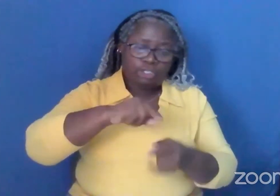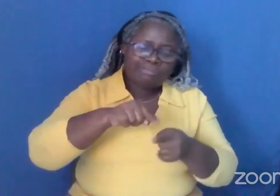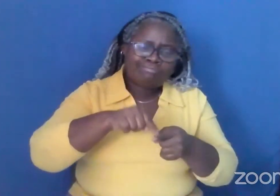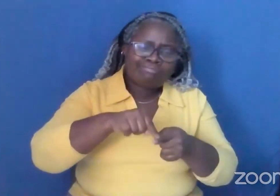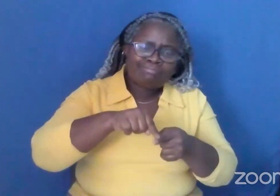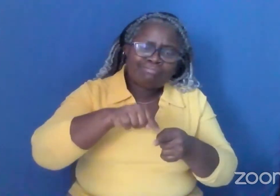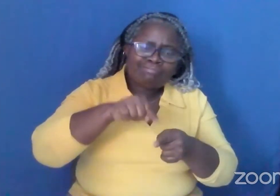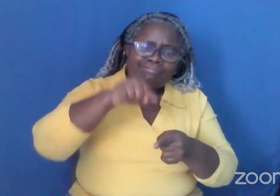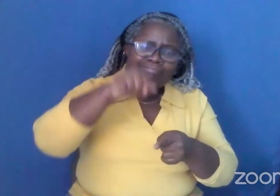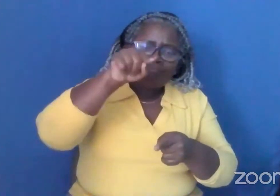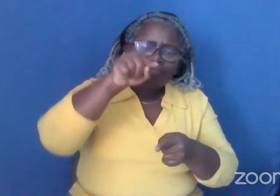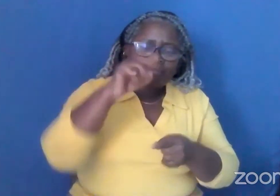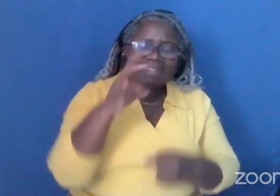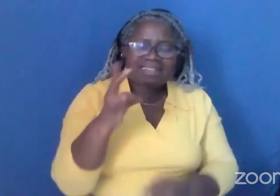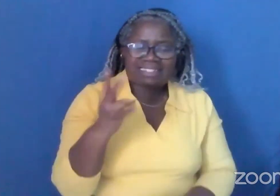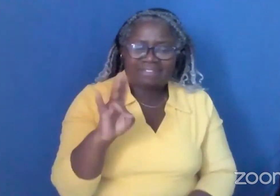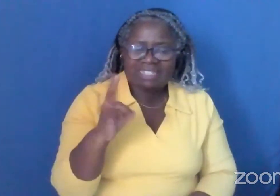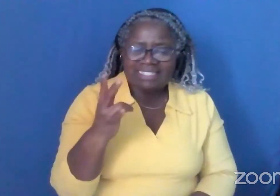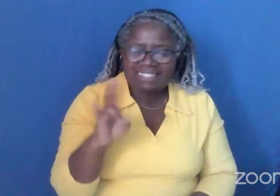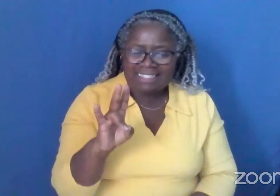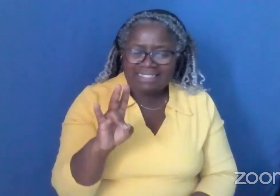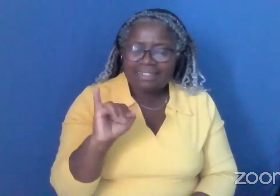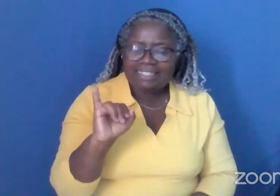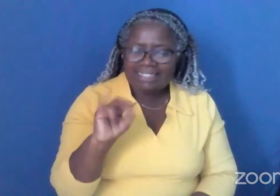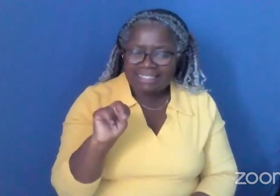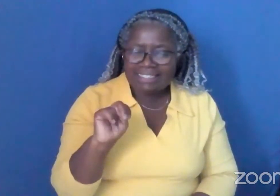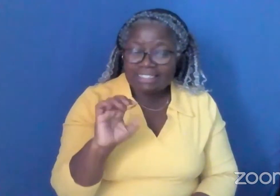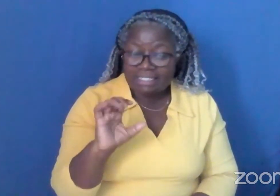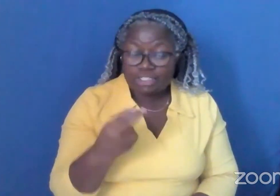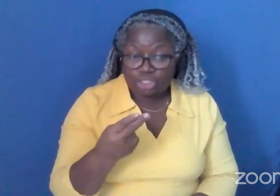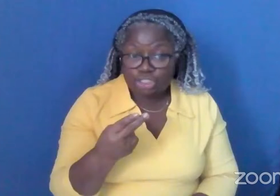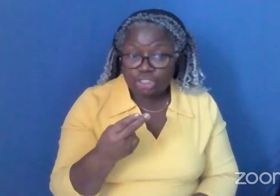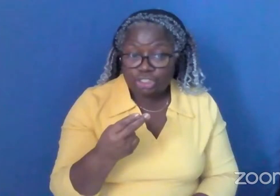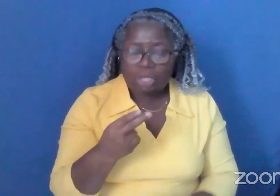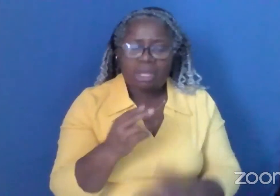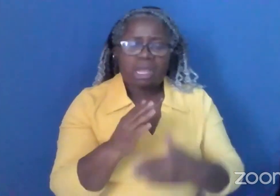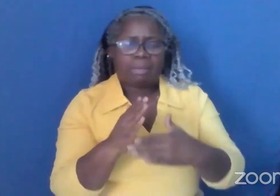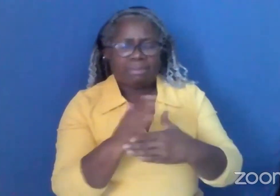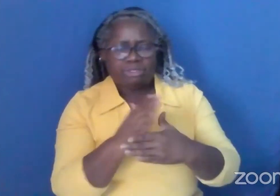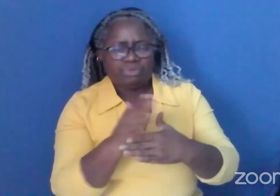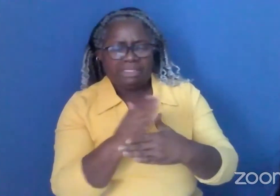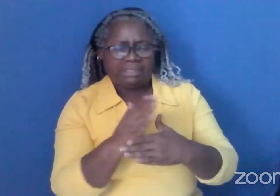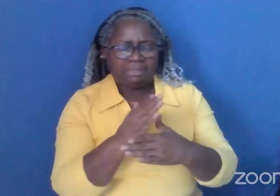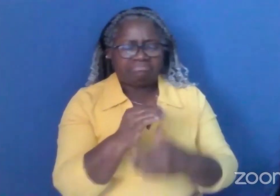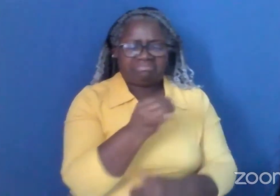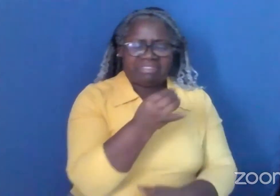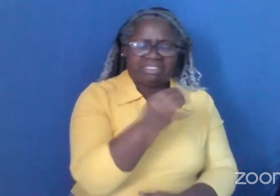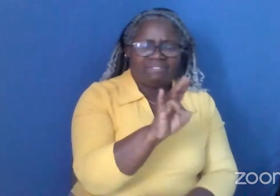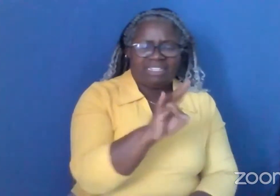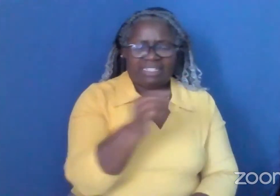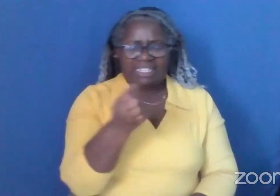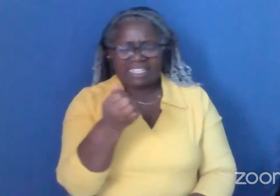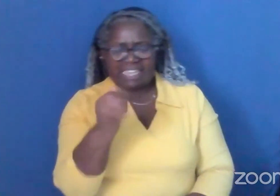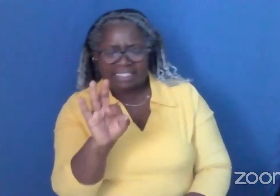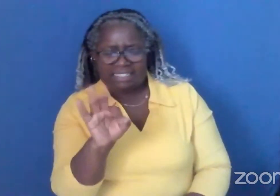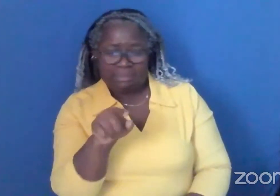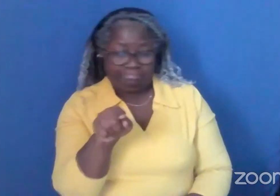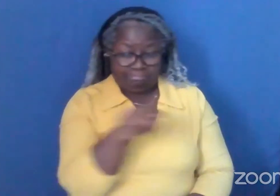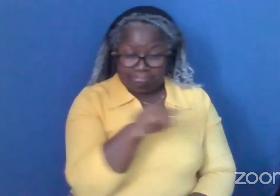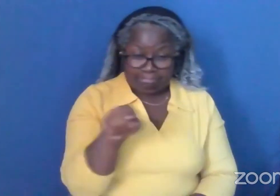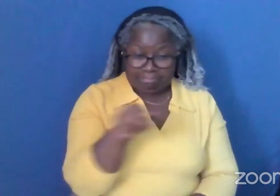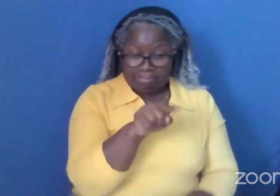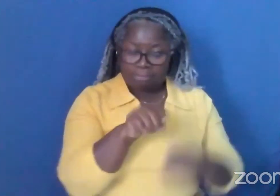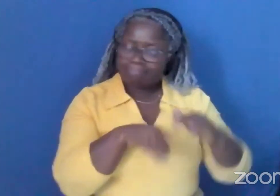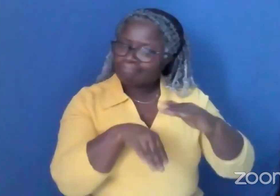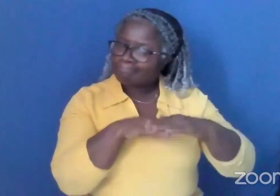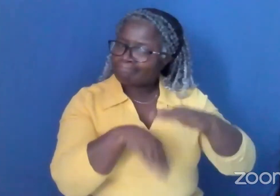17 minimum and 19 inches maximum, and B, to a high transfer position of 25 inches. And then finally, at least